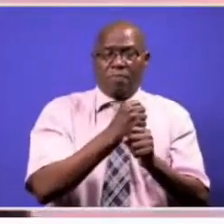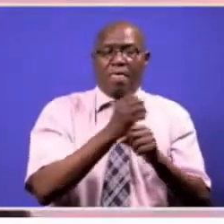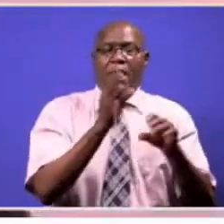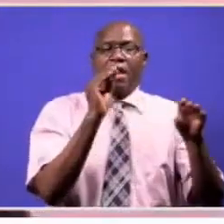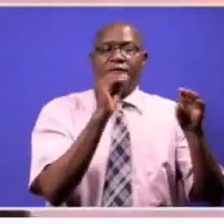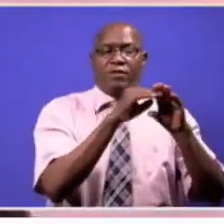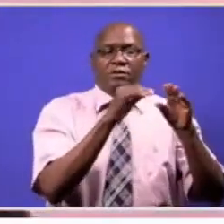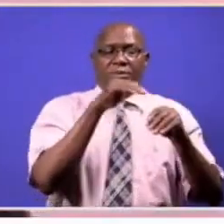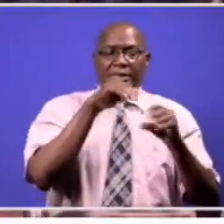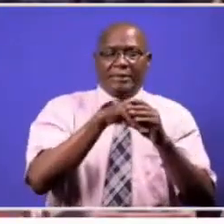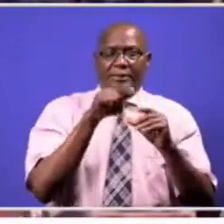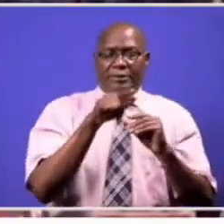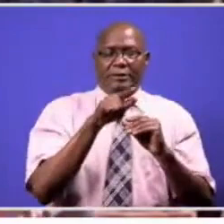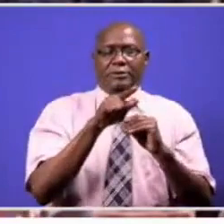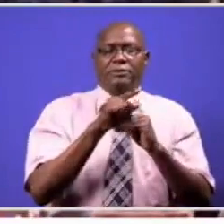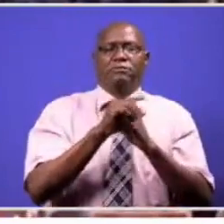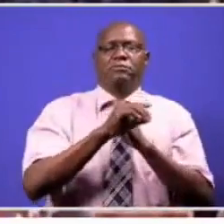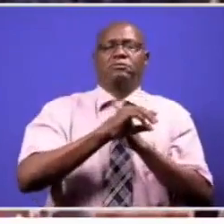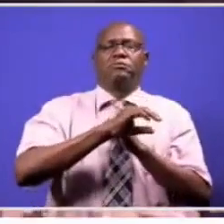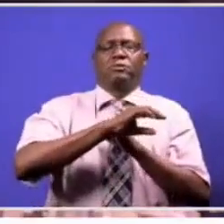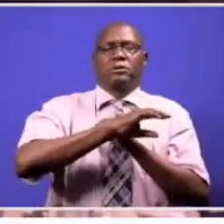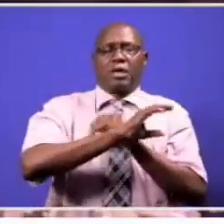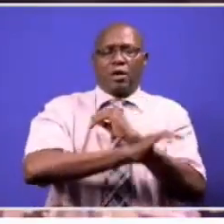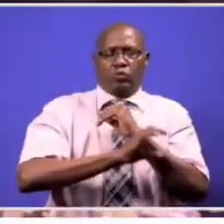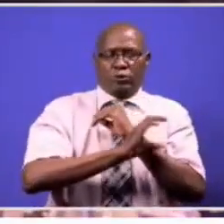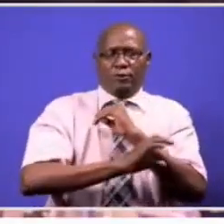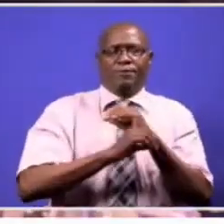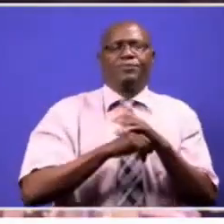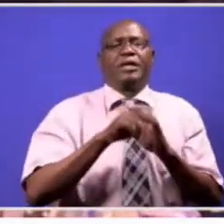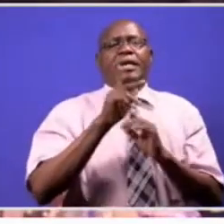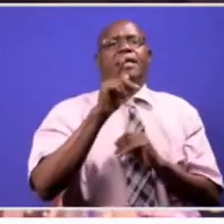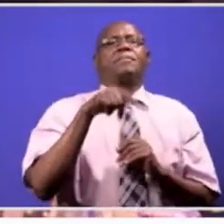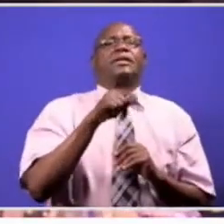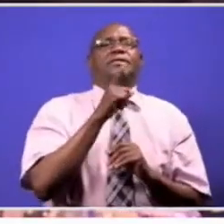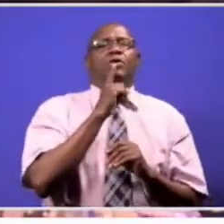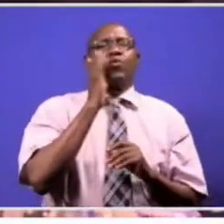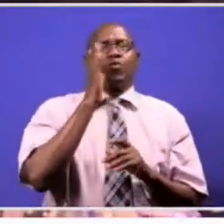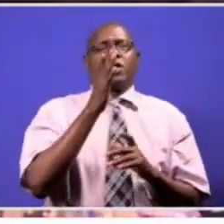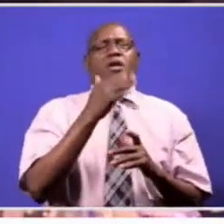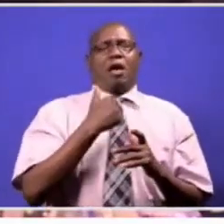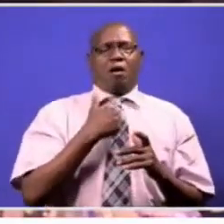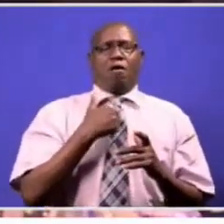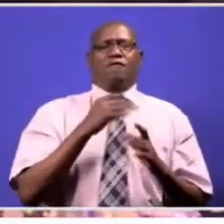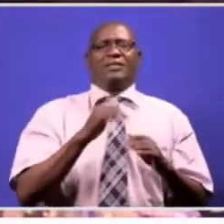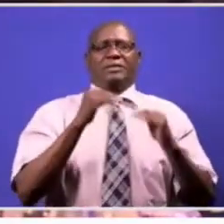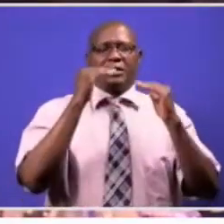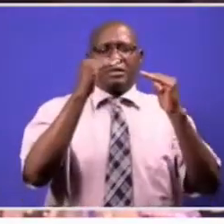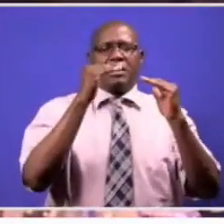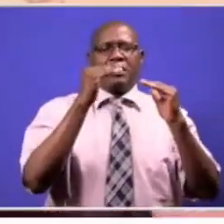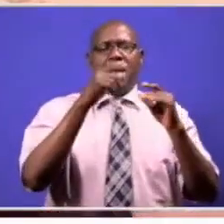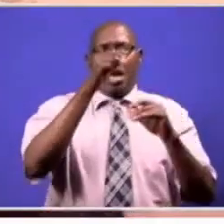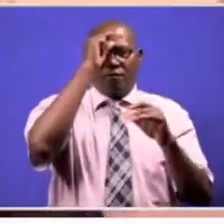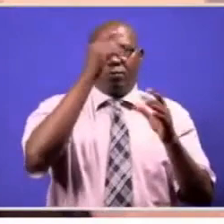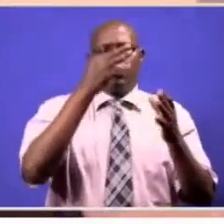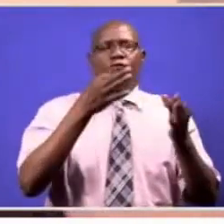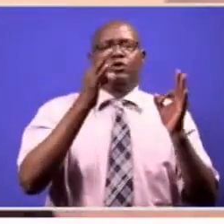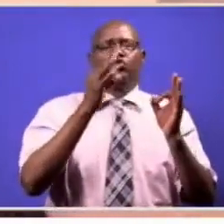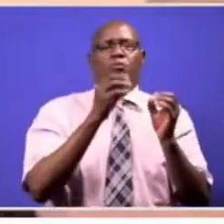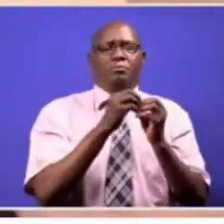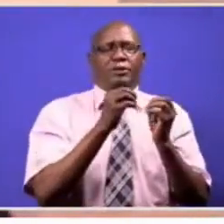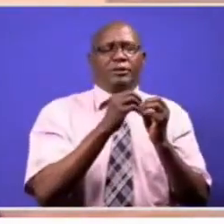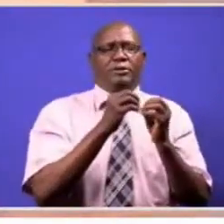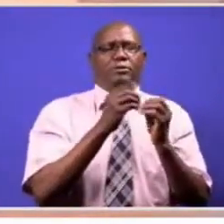investments in this country. The DP said he'll soon hold a meeting with senior government officials to emphasize on the need to